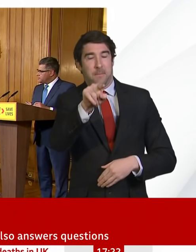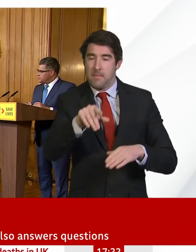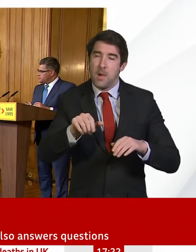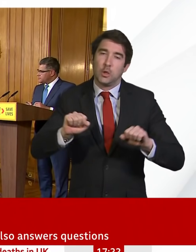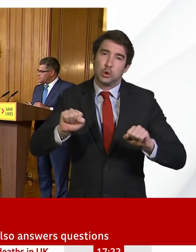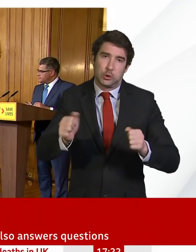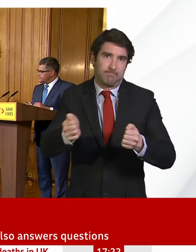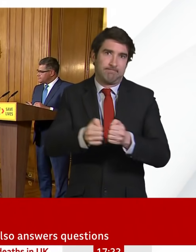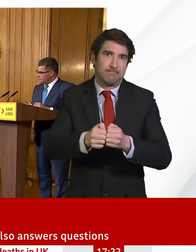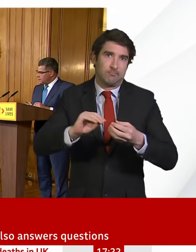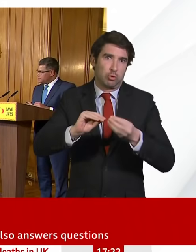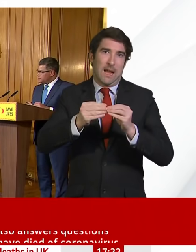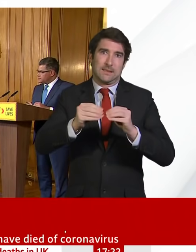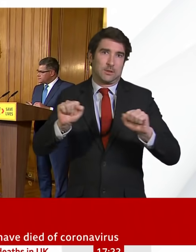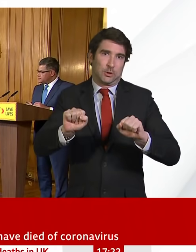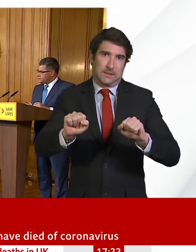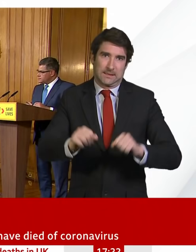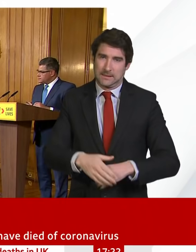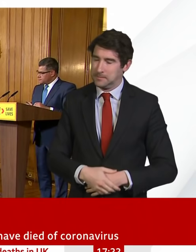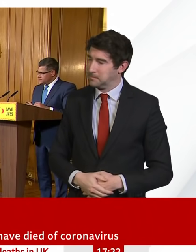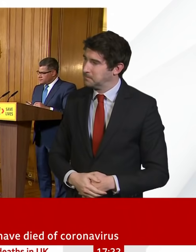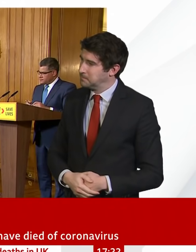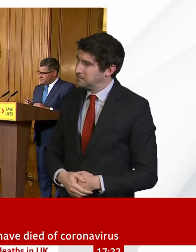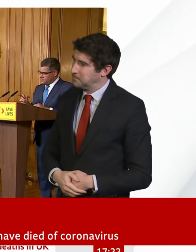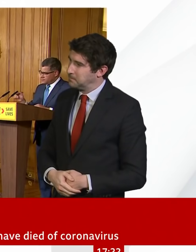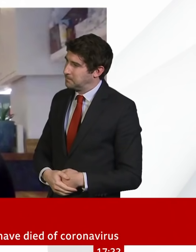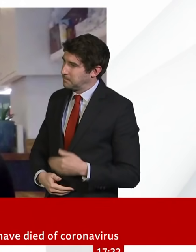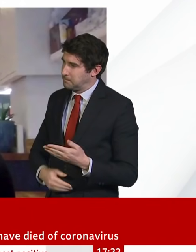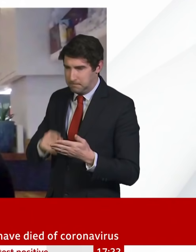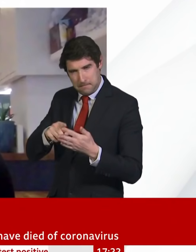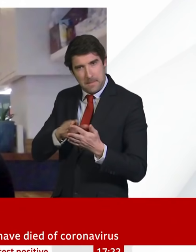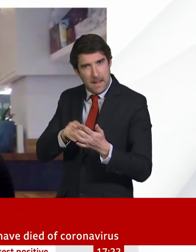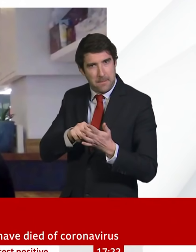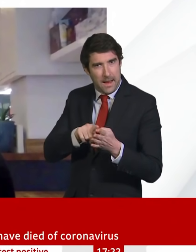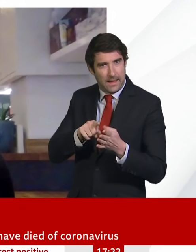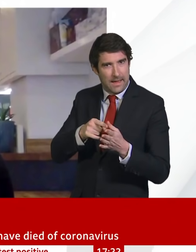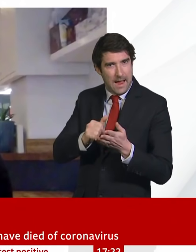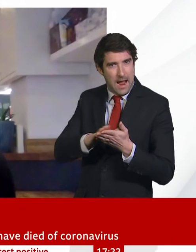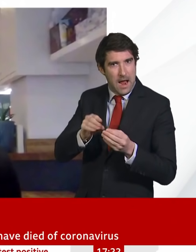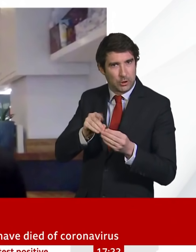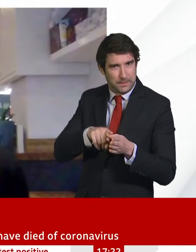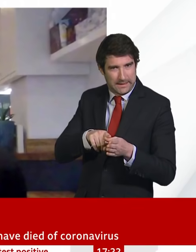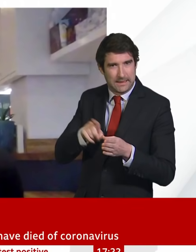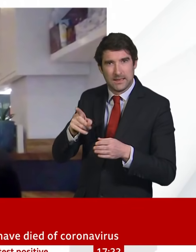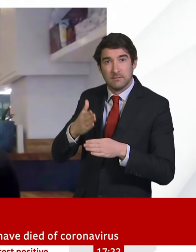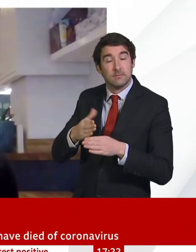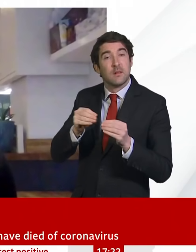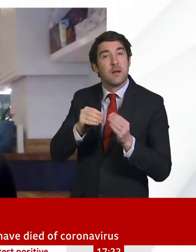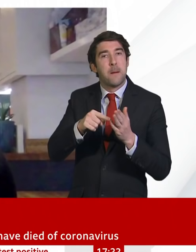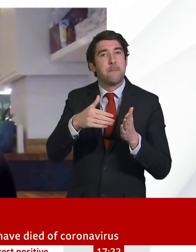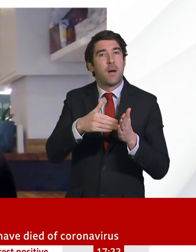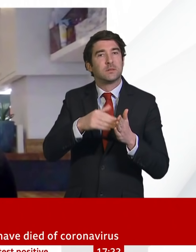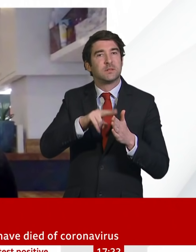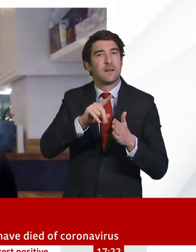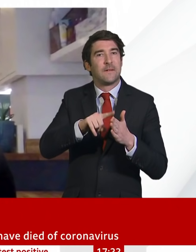Emily. Hi. This is a question for both of you, I think. NHS frontline workers across the country are showing